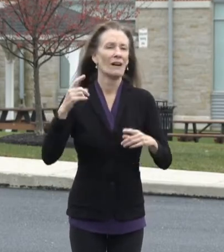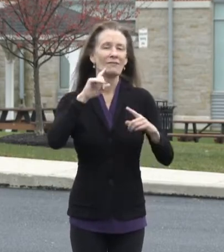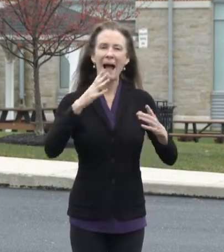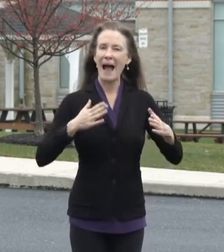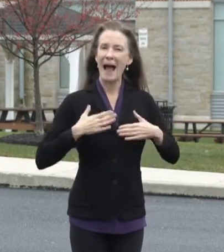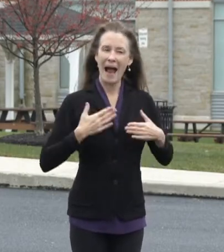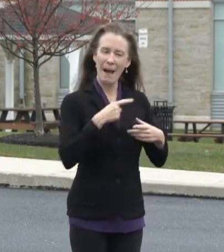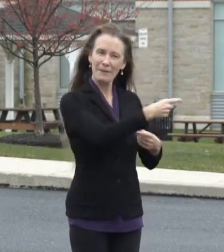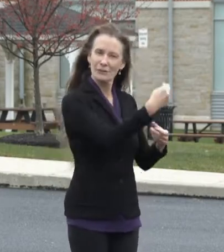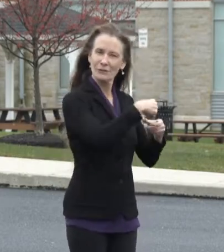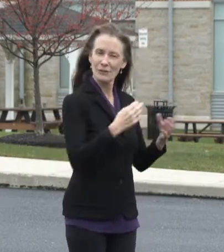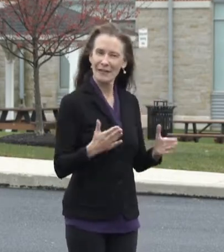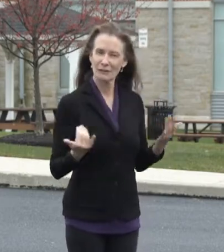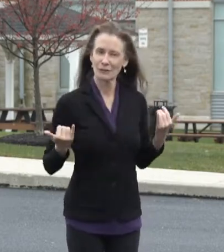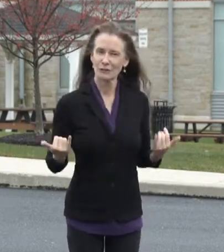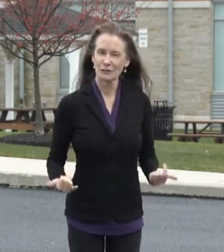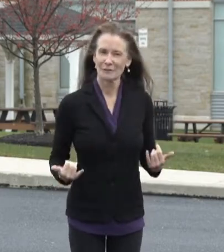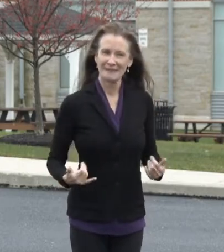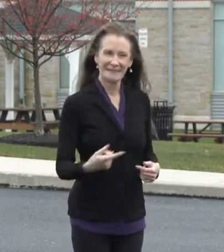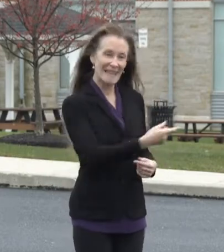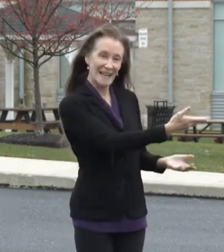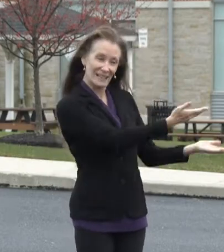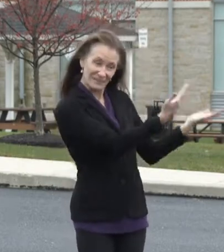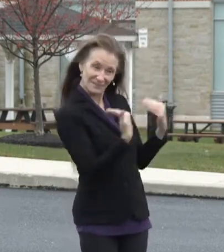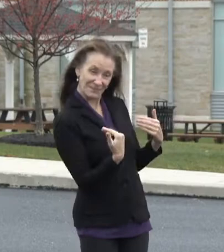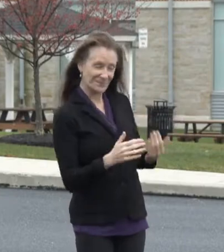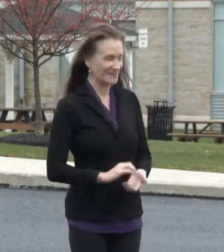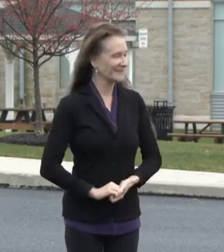us today, Congresswoman Houlahan.